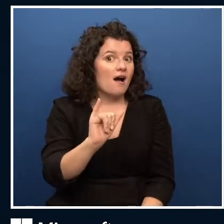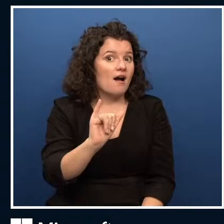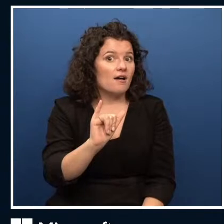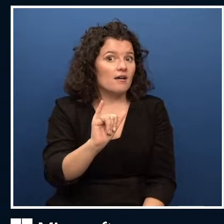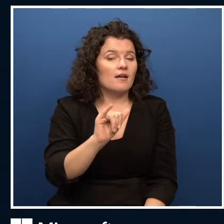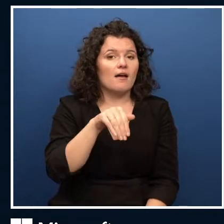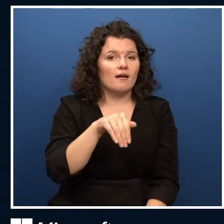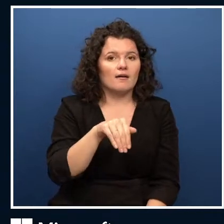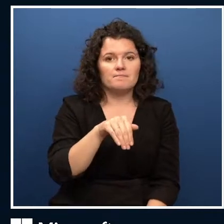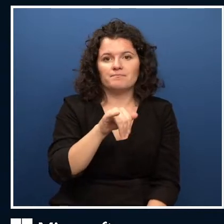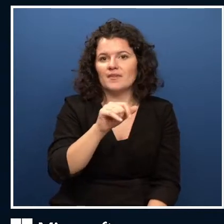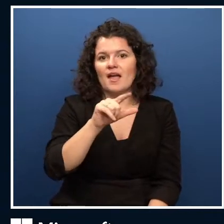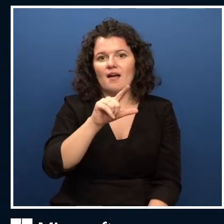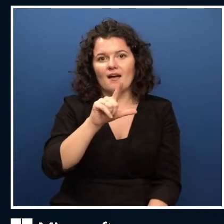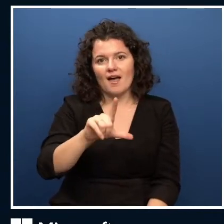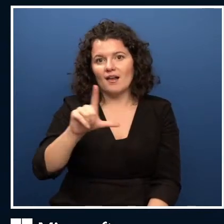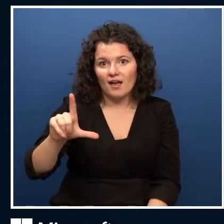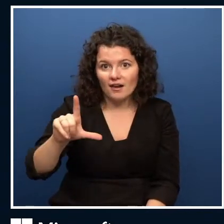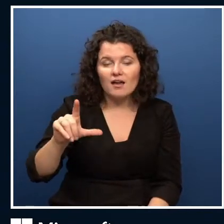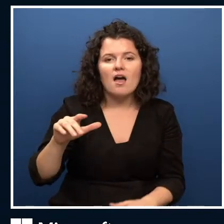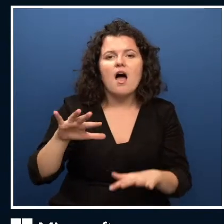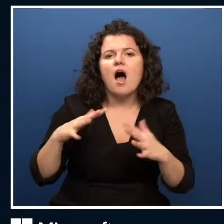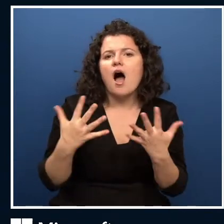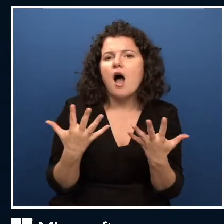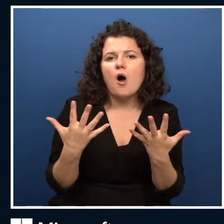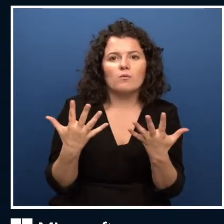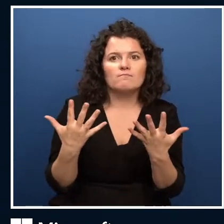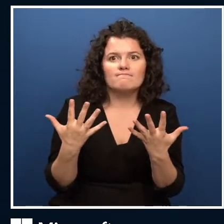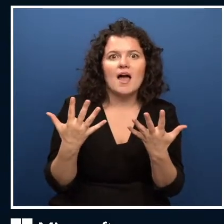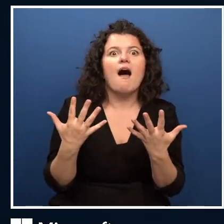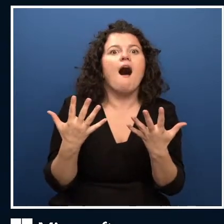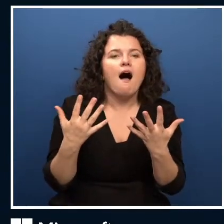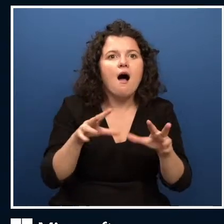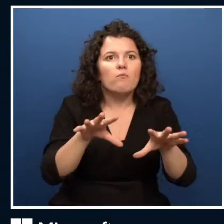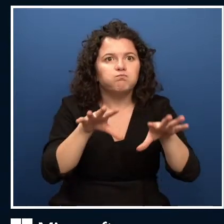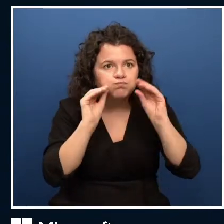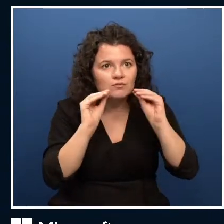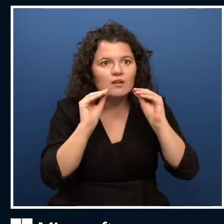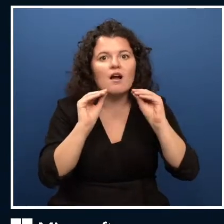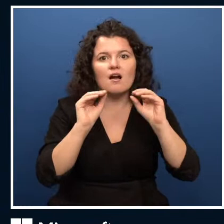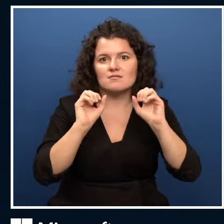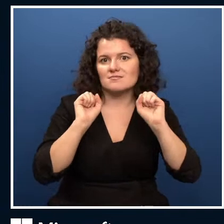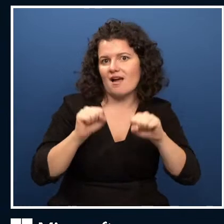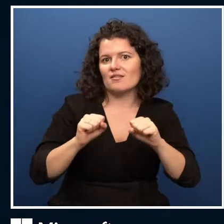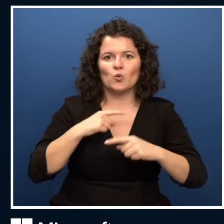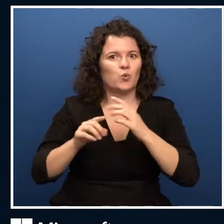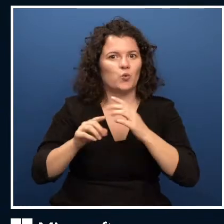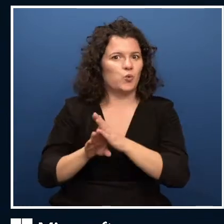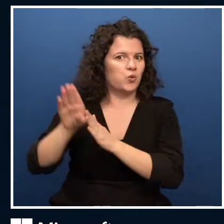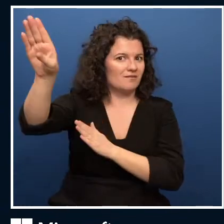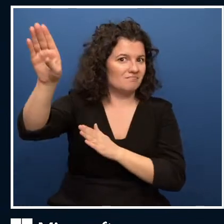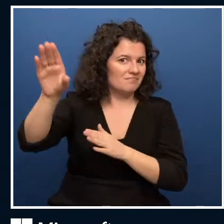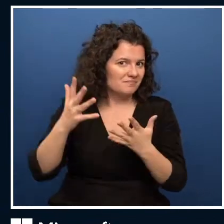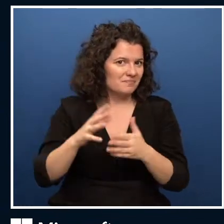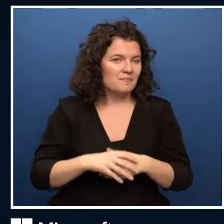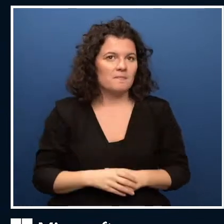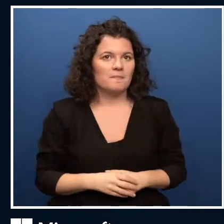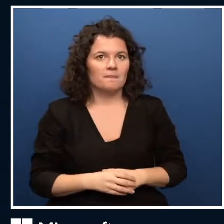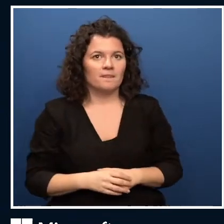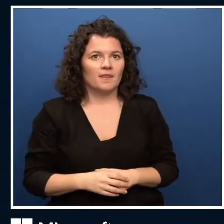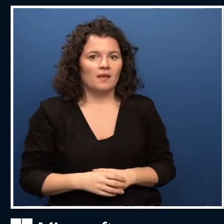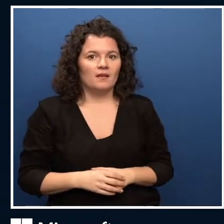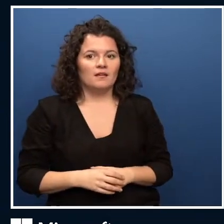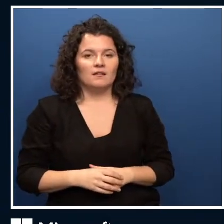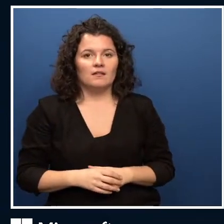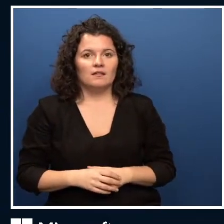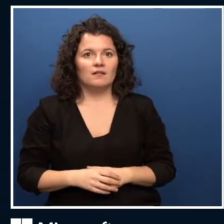amazing portfolio. So Ananda. Yeah, I think I'd like to echo what Noah and Aisha have just said. Extremely good advice from both